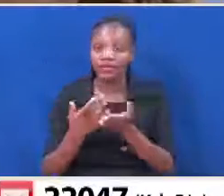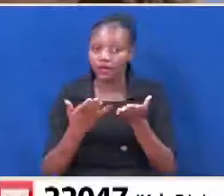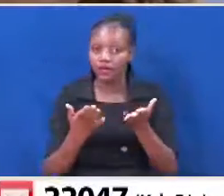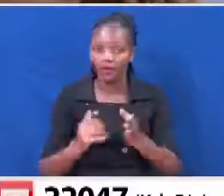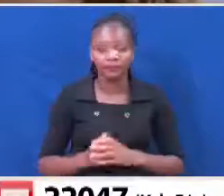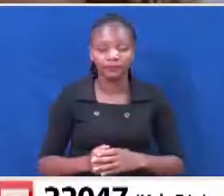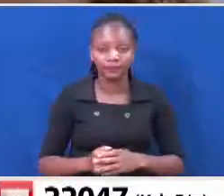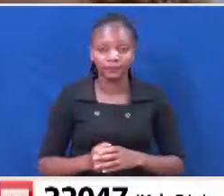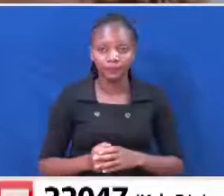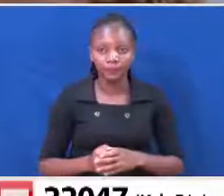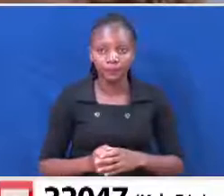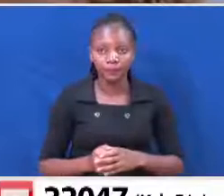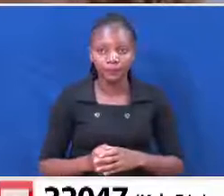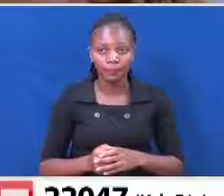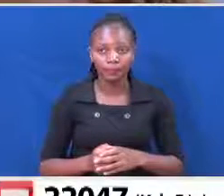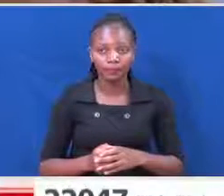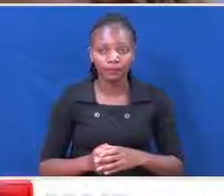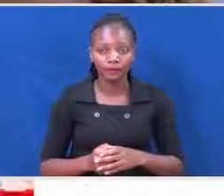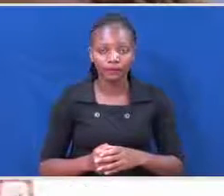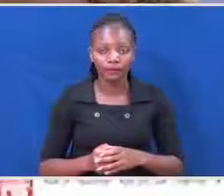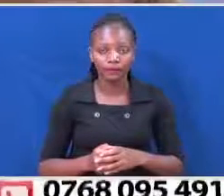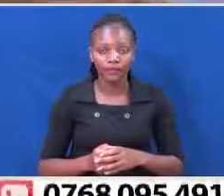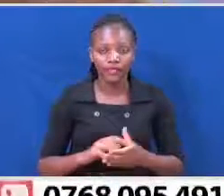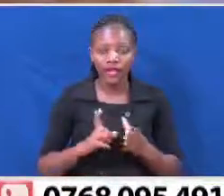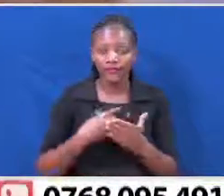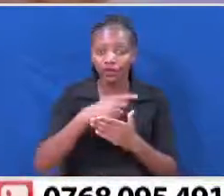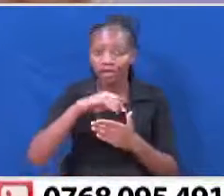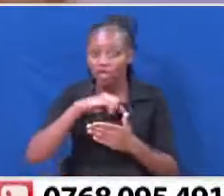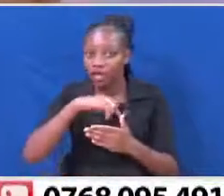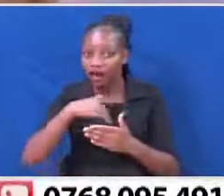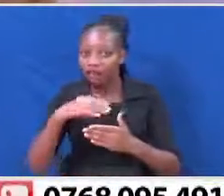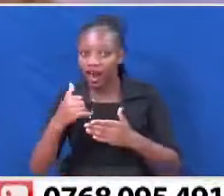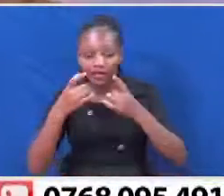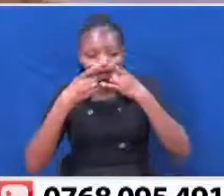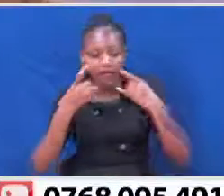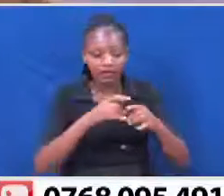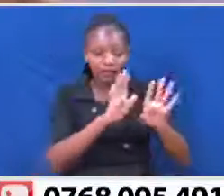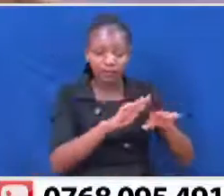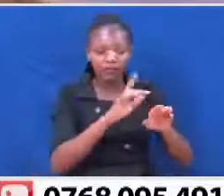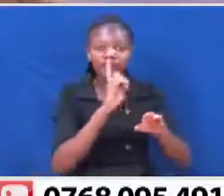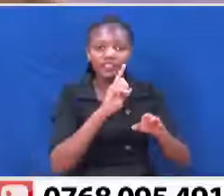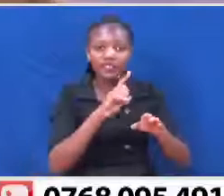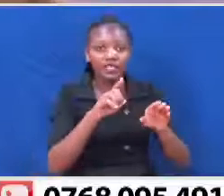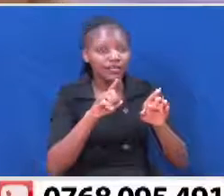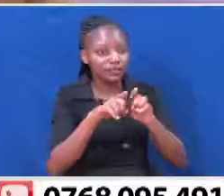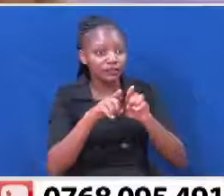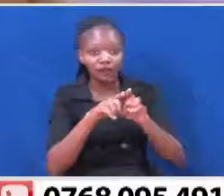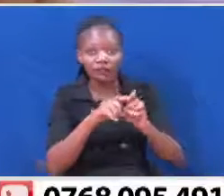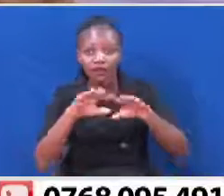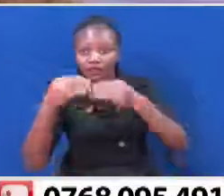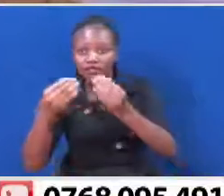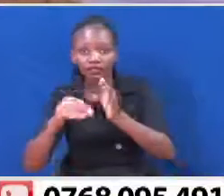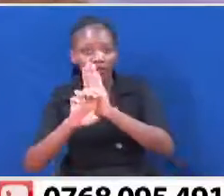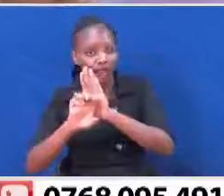center yetu, ikienda inje. Kuna zingine huwa inapelekwa mpaka nyumbani, county kama